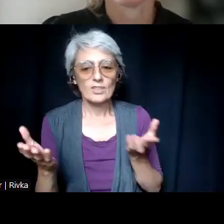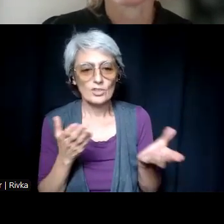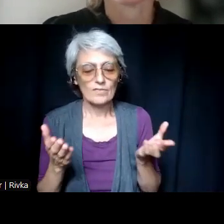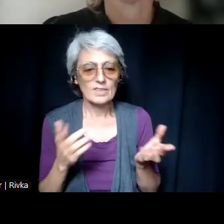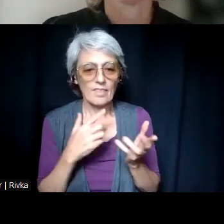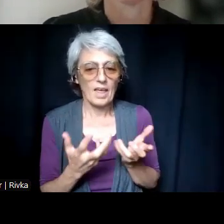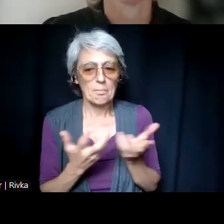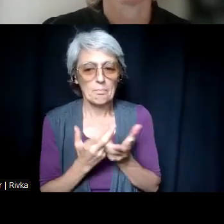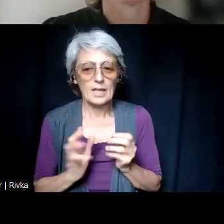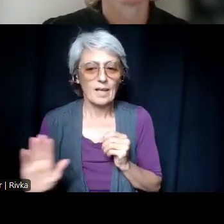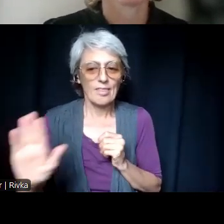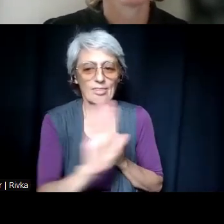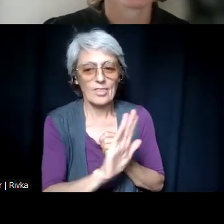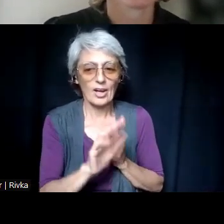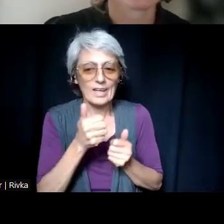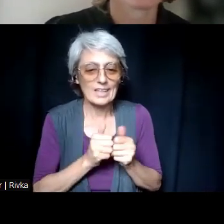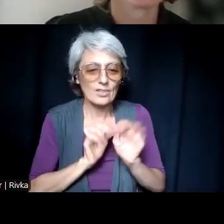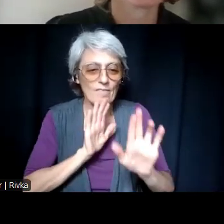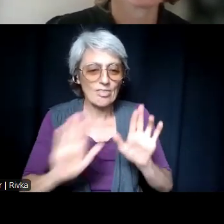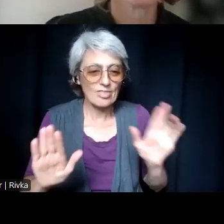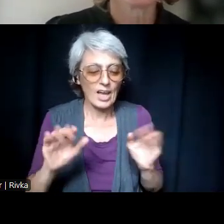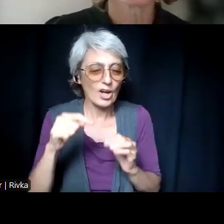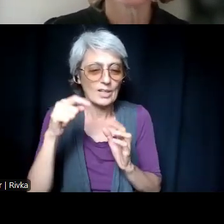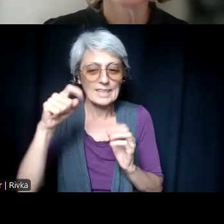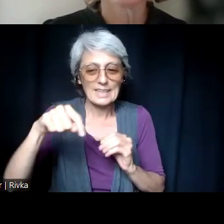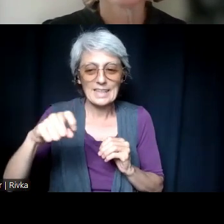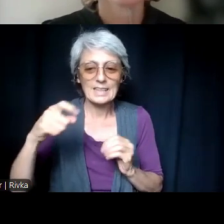unique needs of children with intensive behavioral health needs.